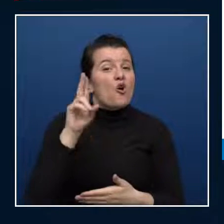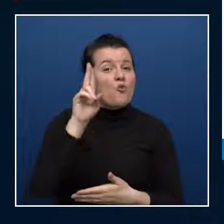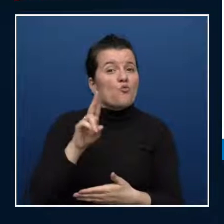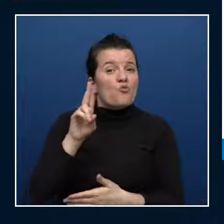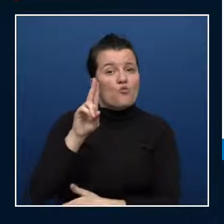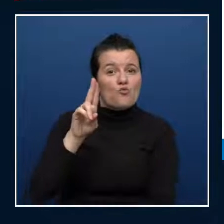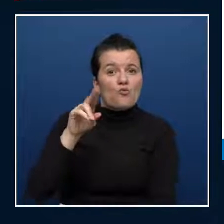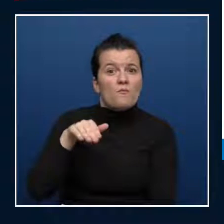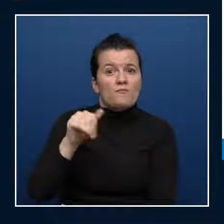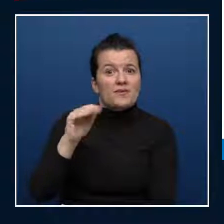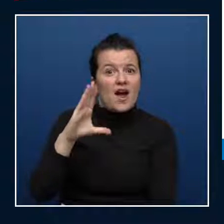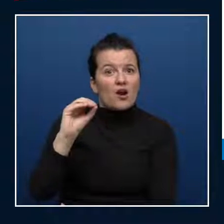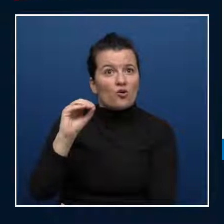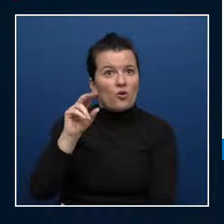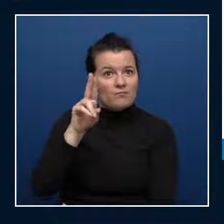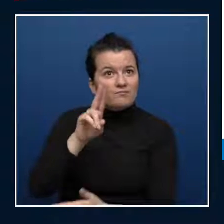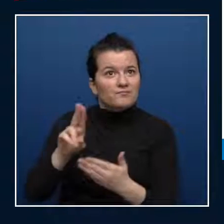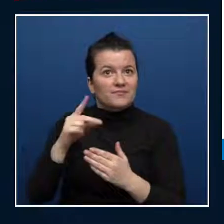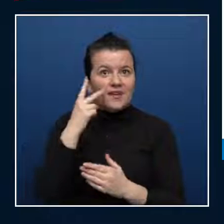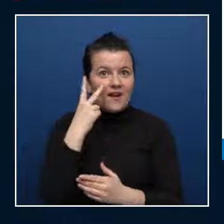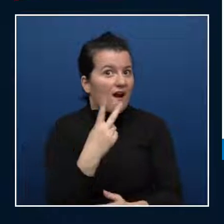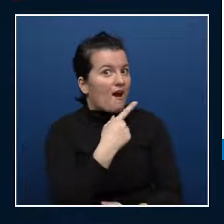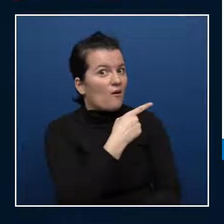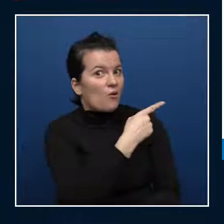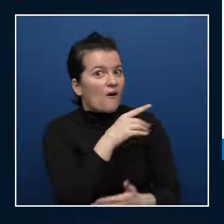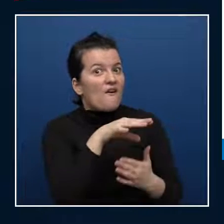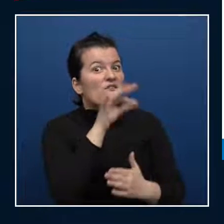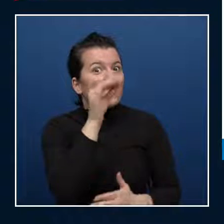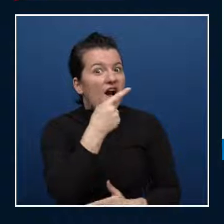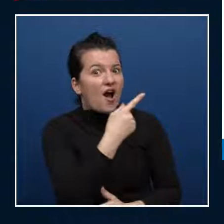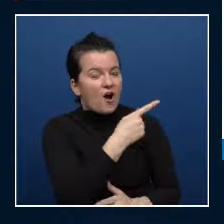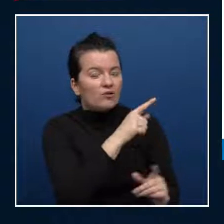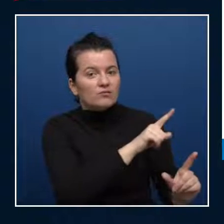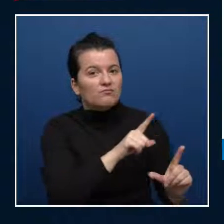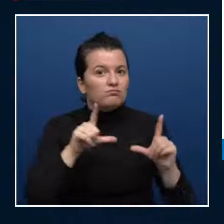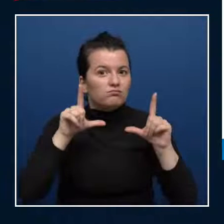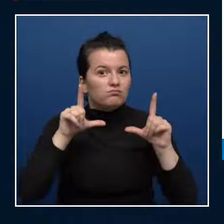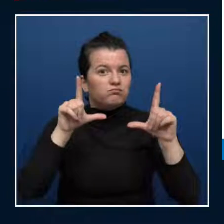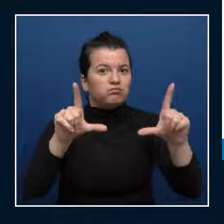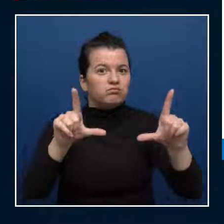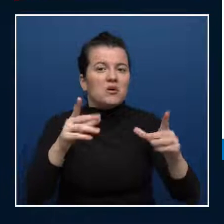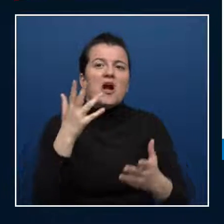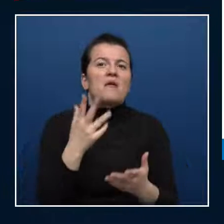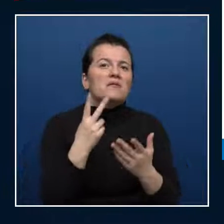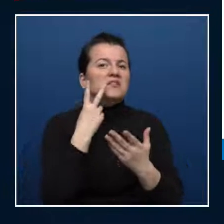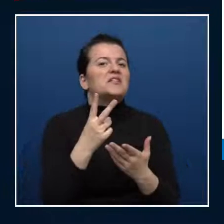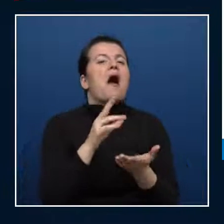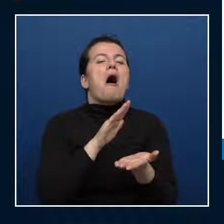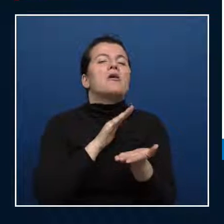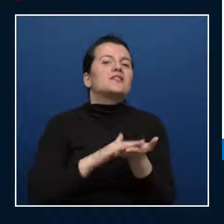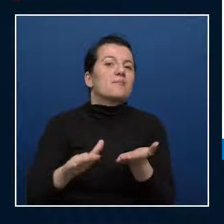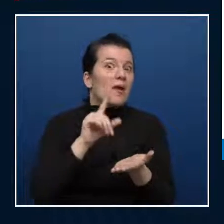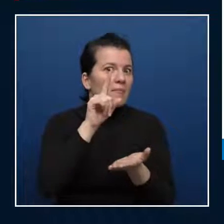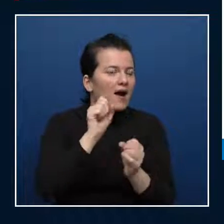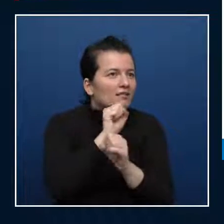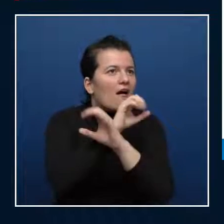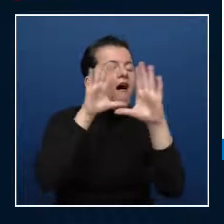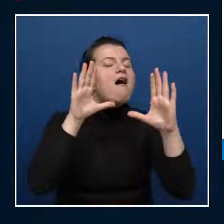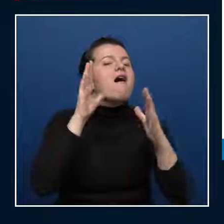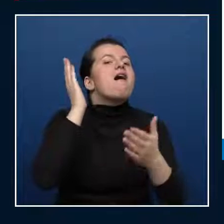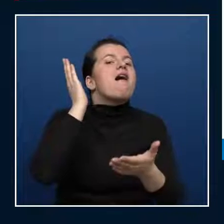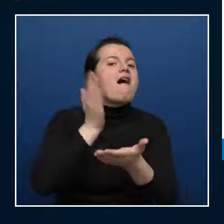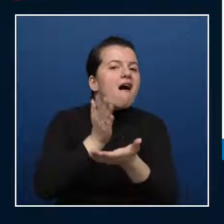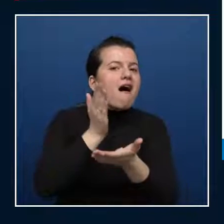architecture within our library of architecture here, and this is maybe a simple solution, but it gives you an idea of, again, how you could